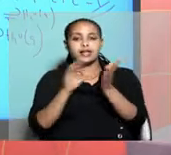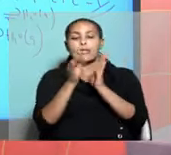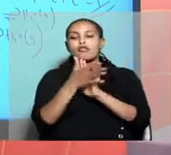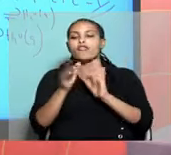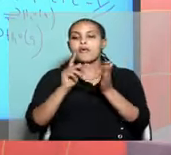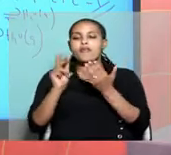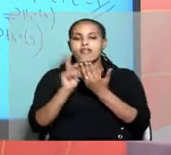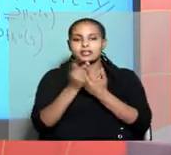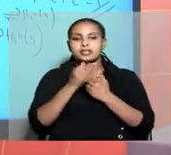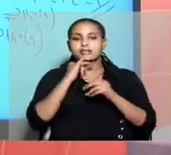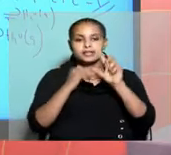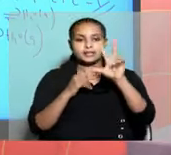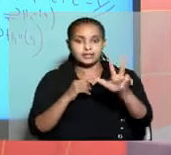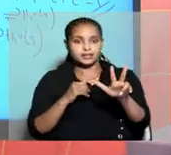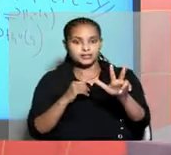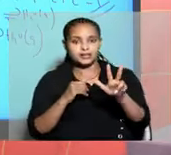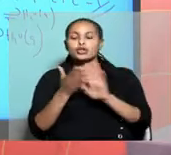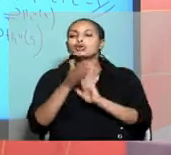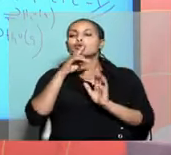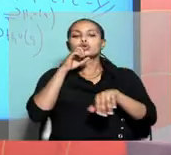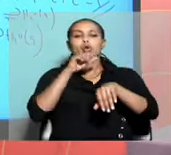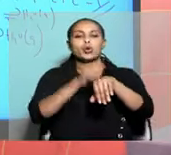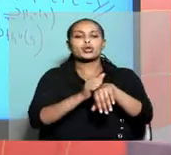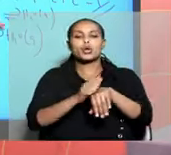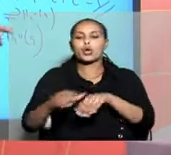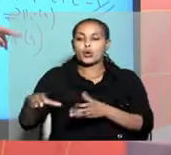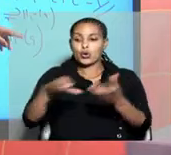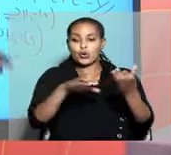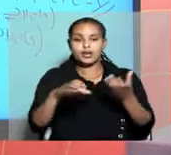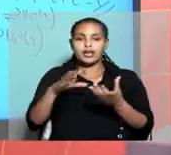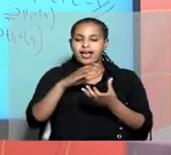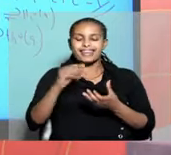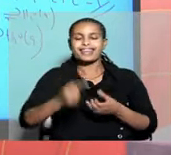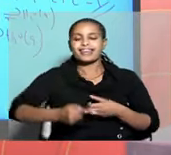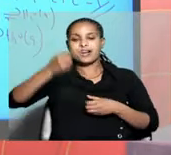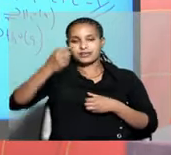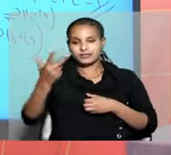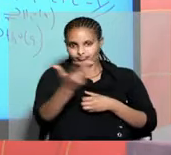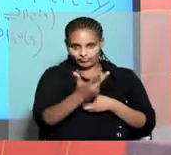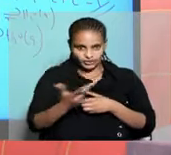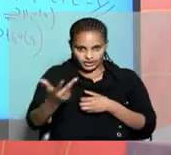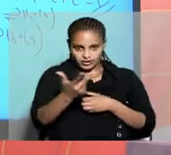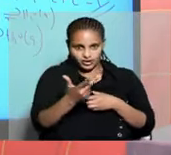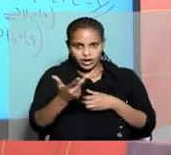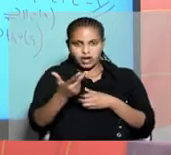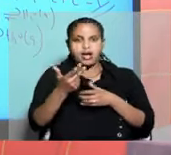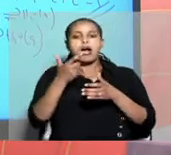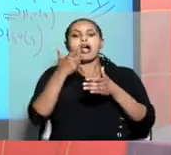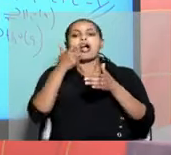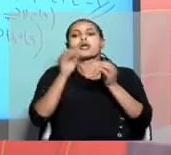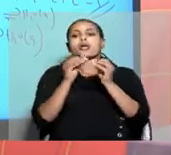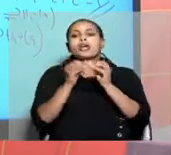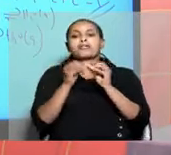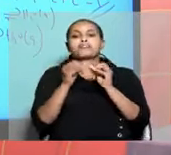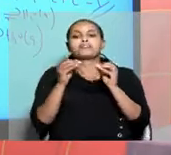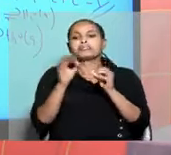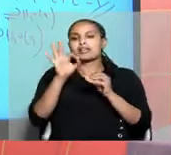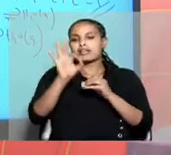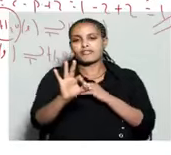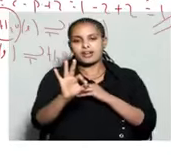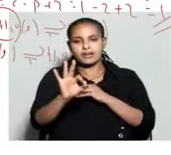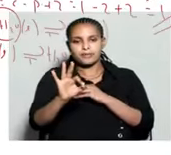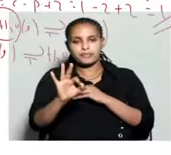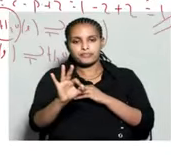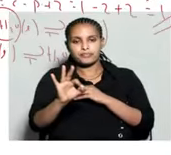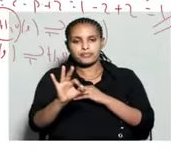number of phase is 3. Solid, liquid, and gas. Now calculate degree of freedom for this